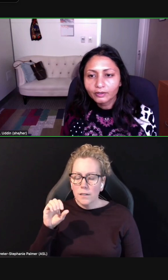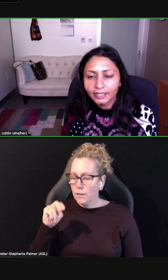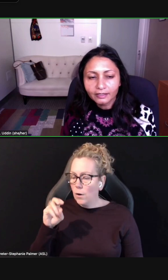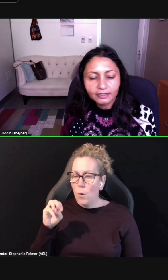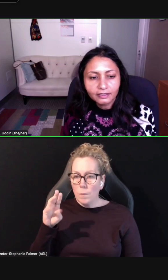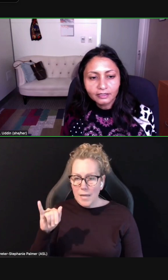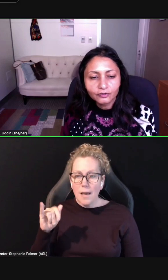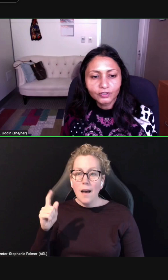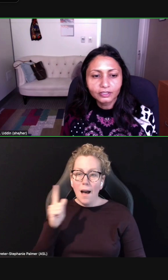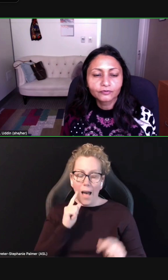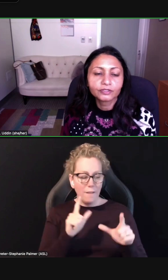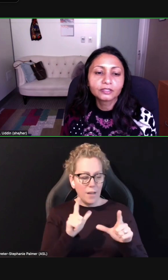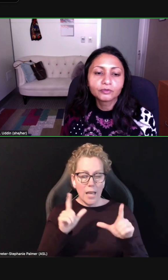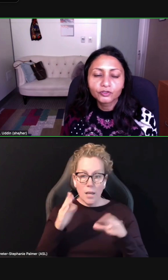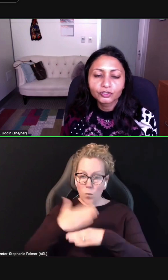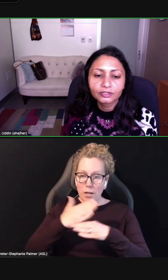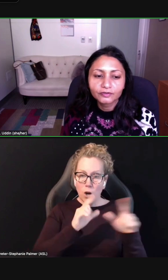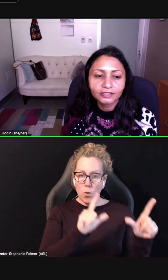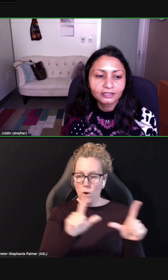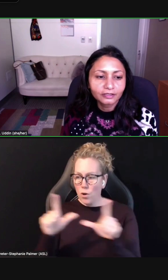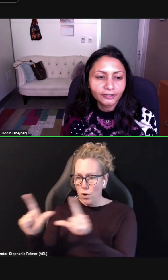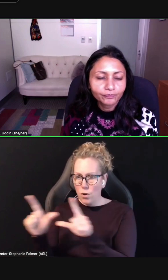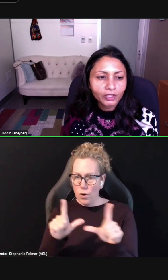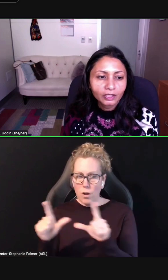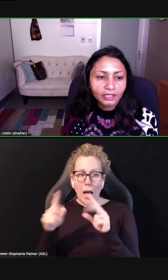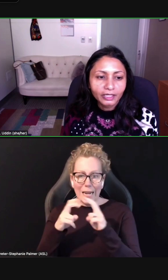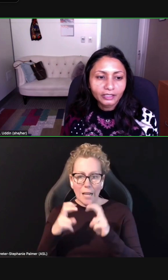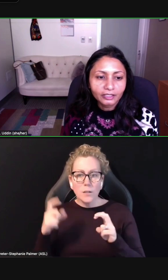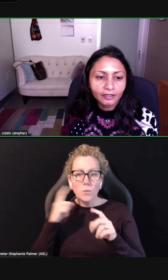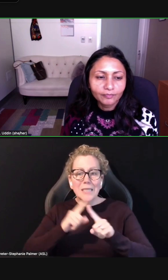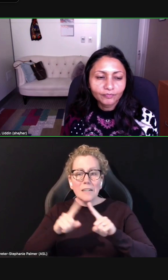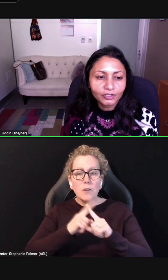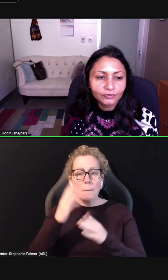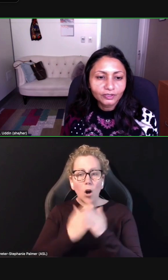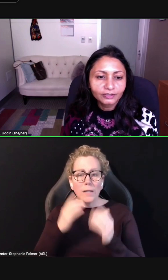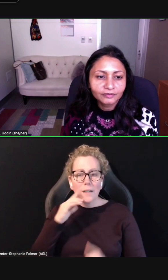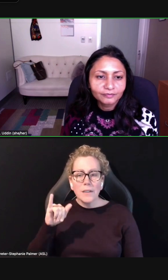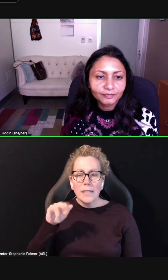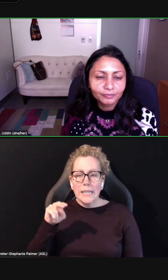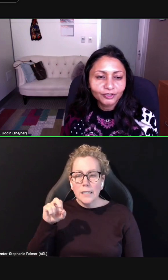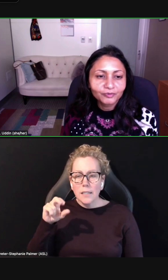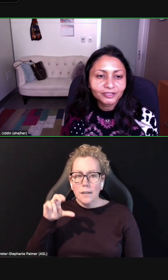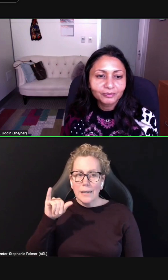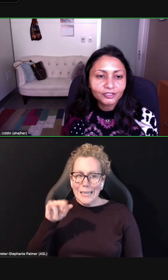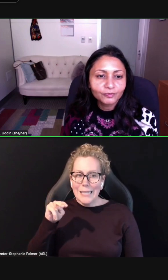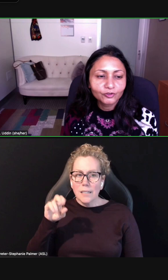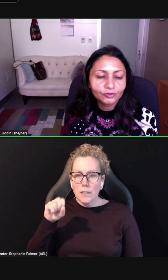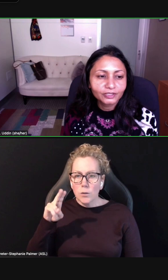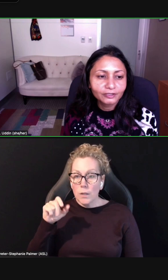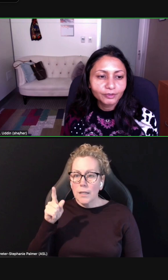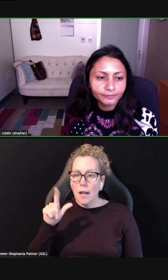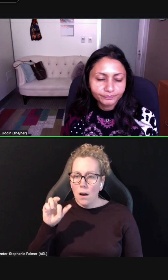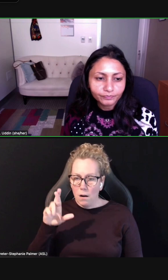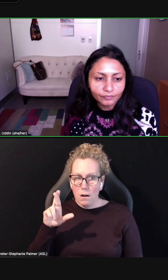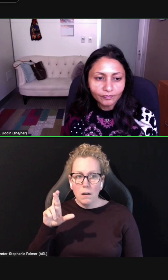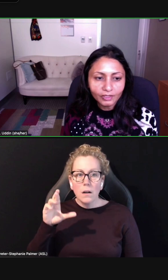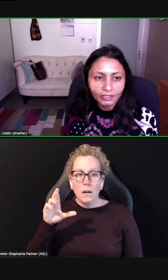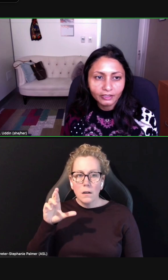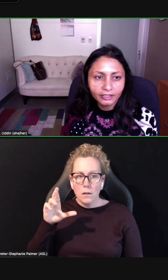sliding window analysis using different subdivisions of the insula. And it's really probably impossible to read,